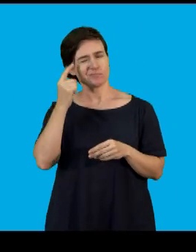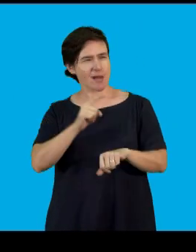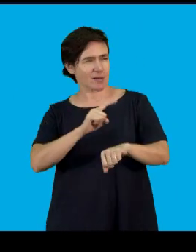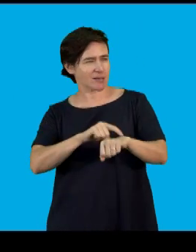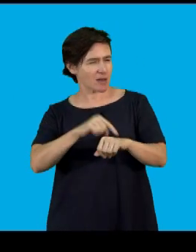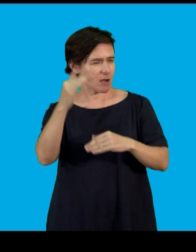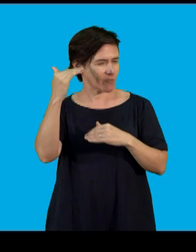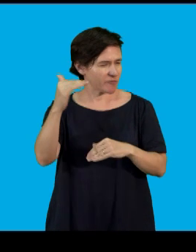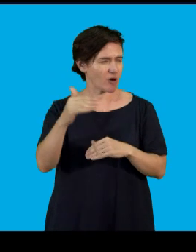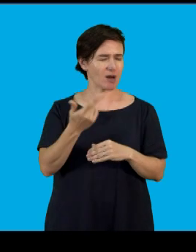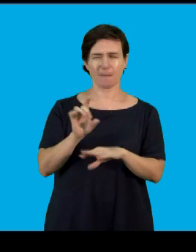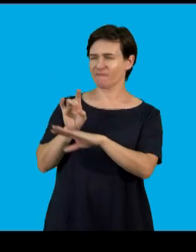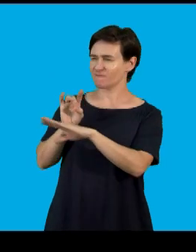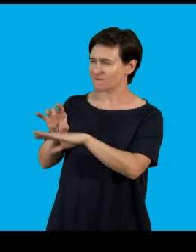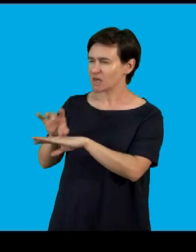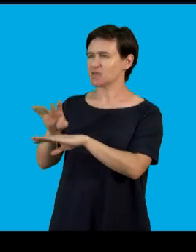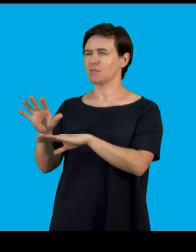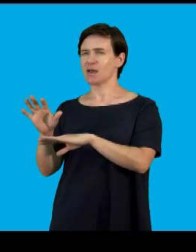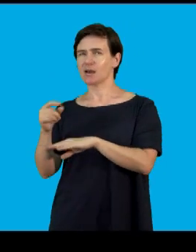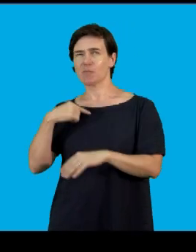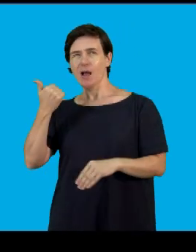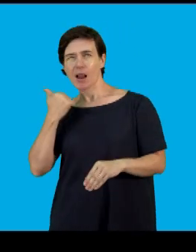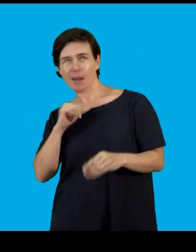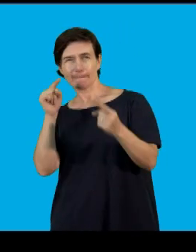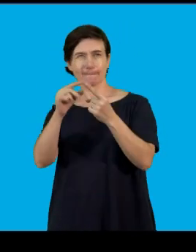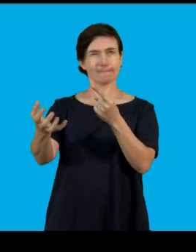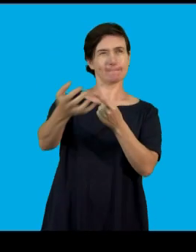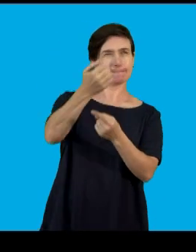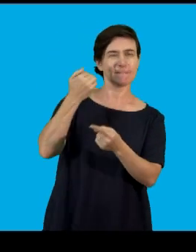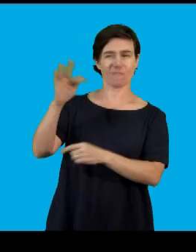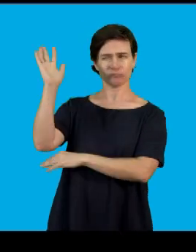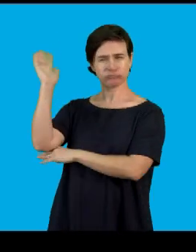feedback session, and the objectives of the presentation.